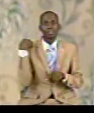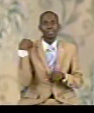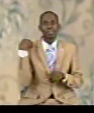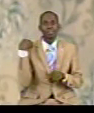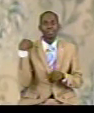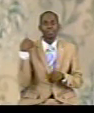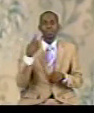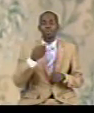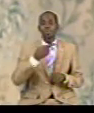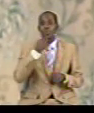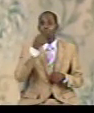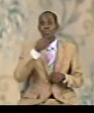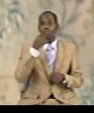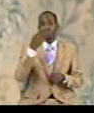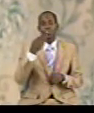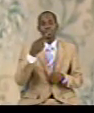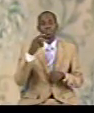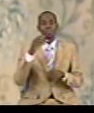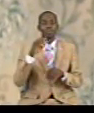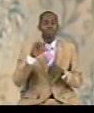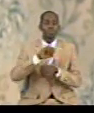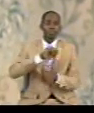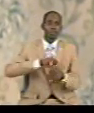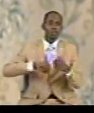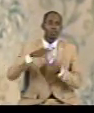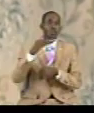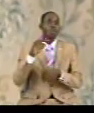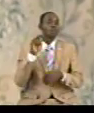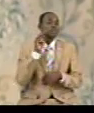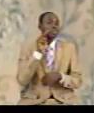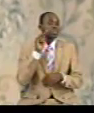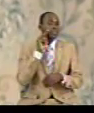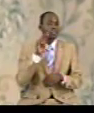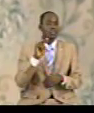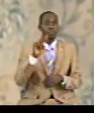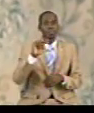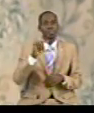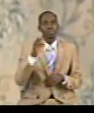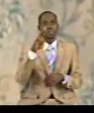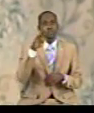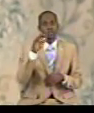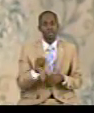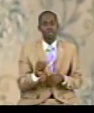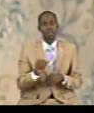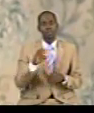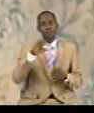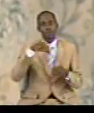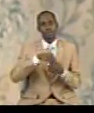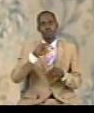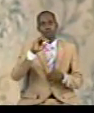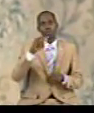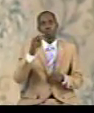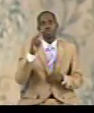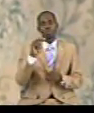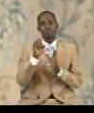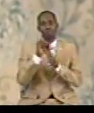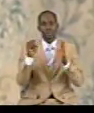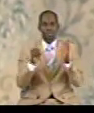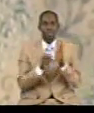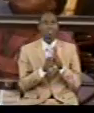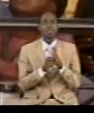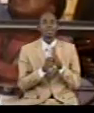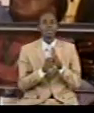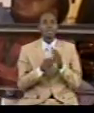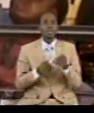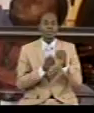Pentecostal Fellowship of Nigeria, Ogun State Chapter. Apostle David